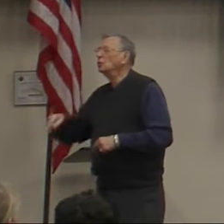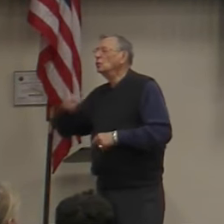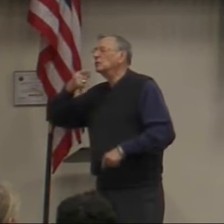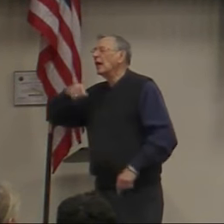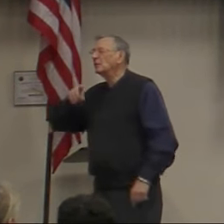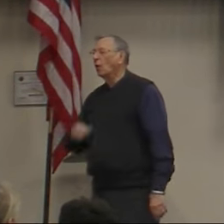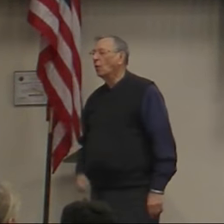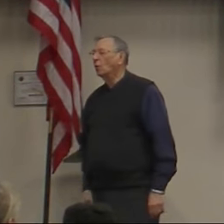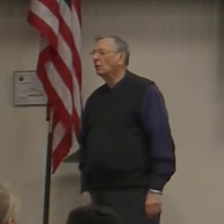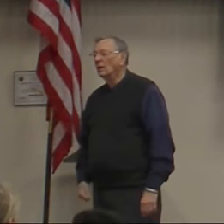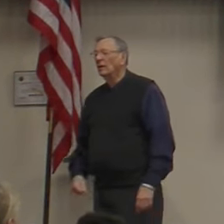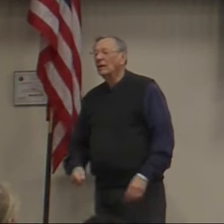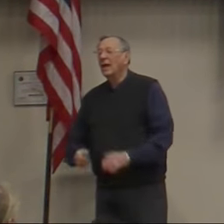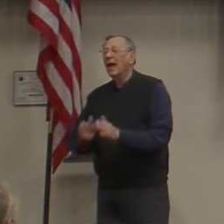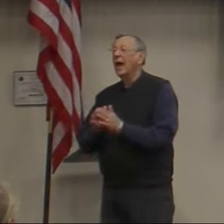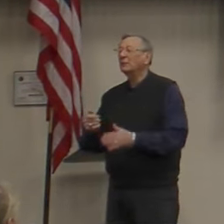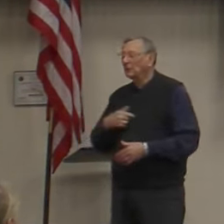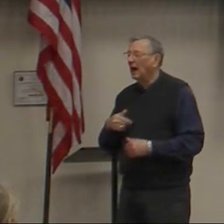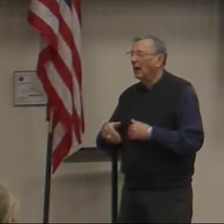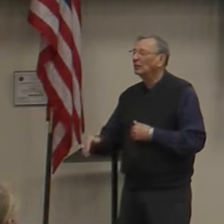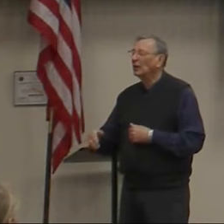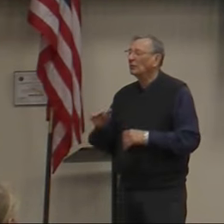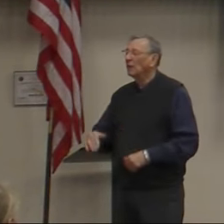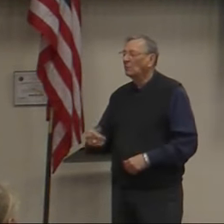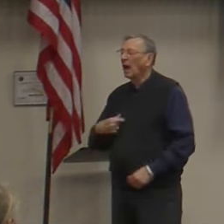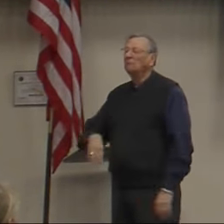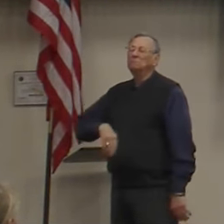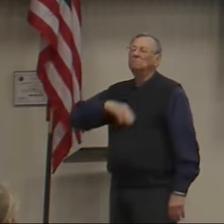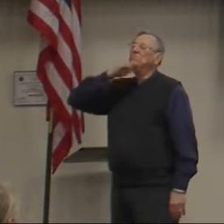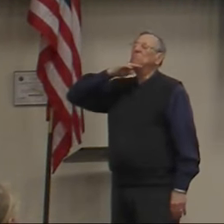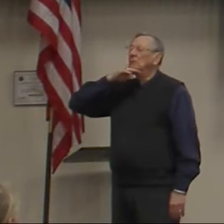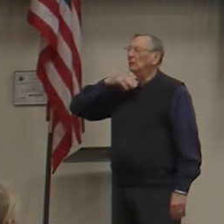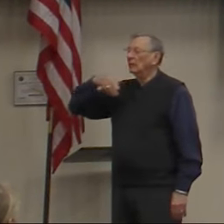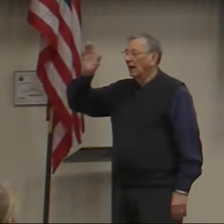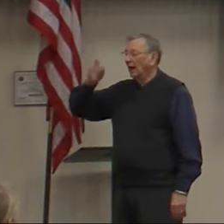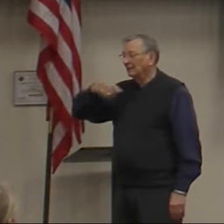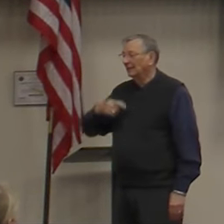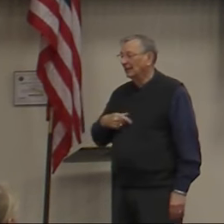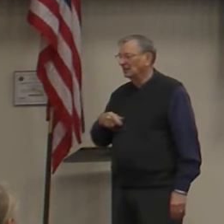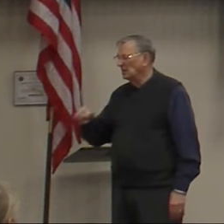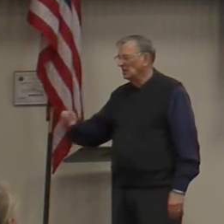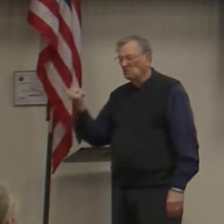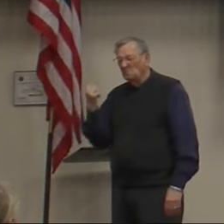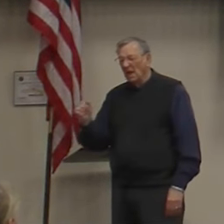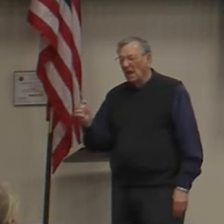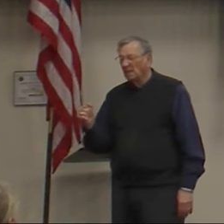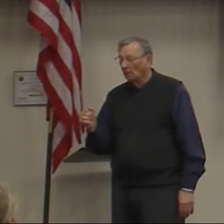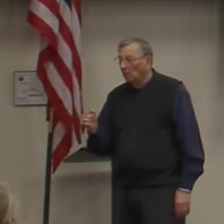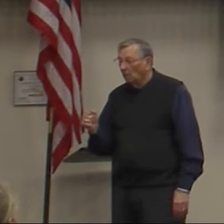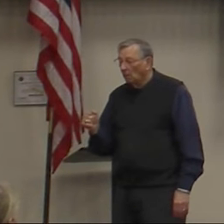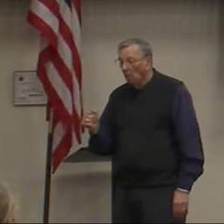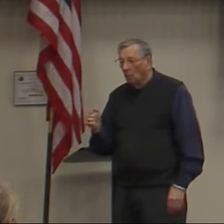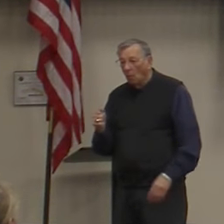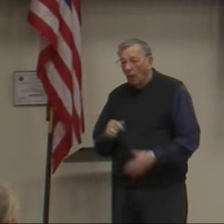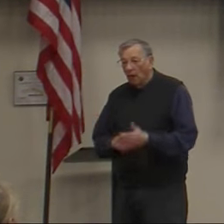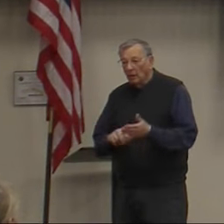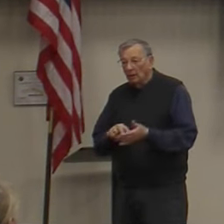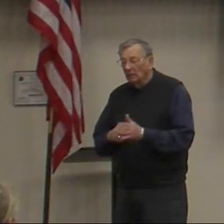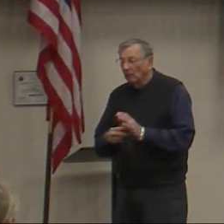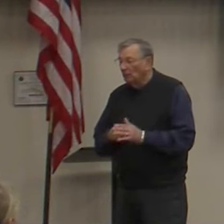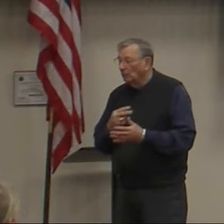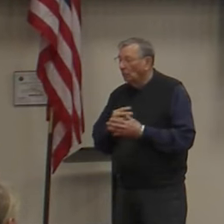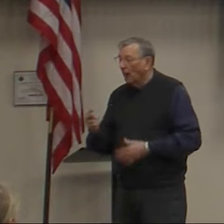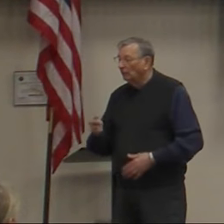You come ask me again, I'll send the rain. But I have had enough of this kind of rebellion. And just think about what that did for this young